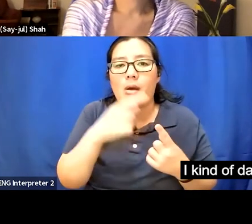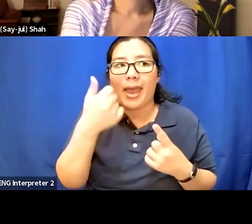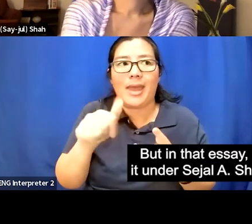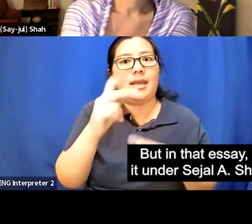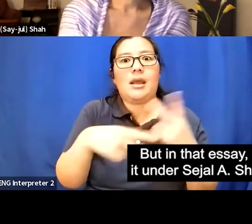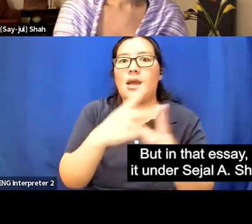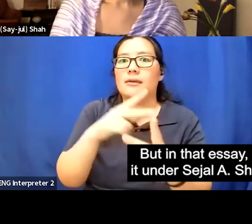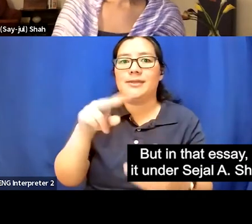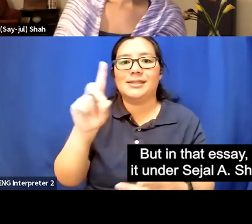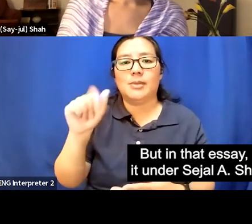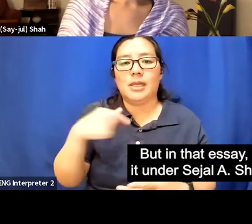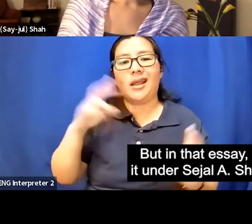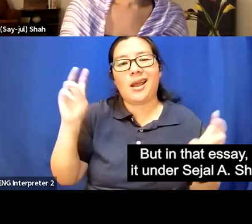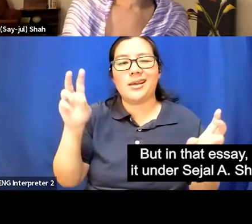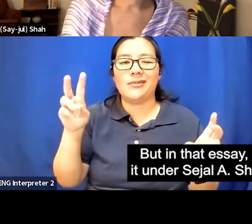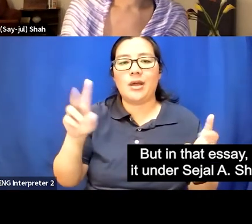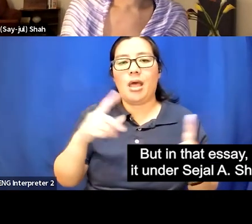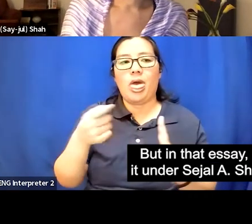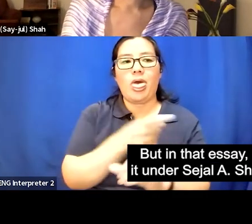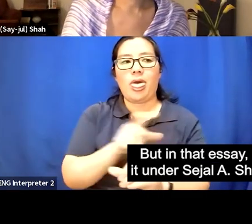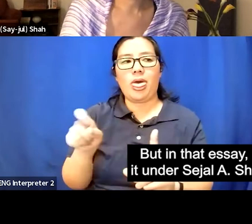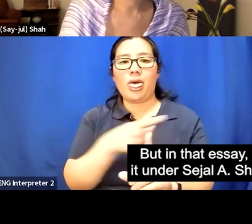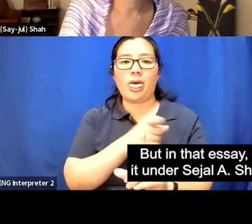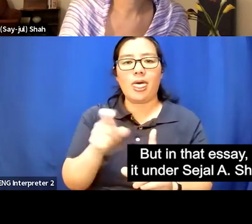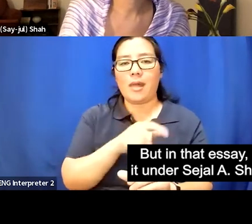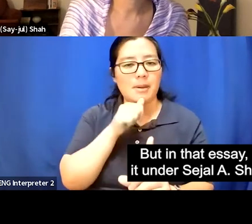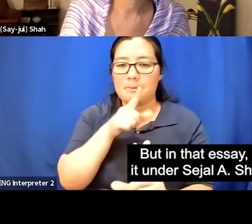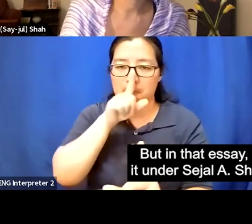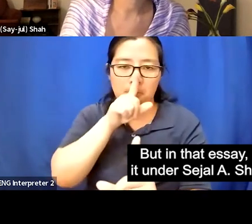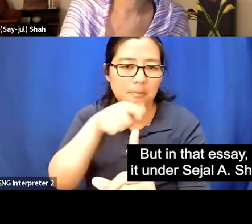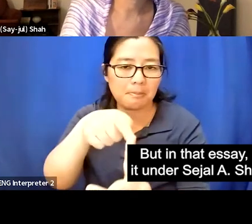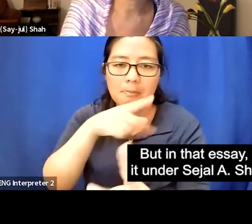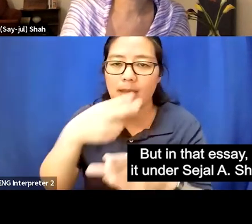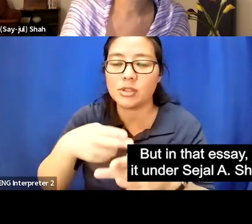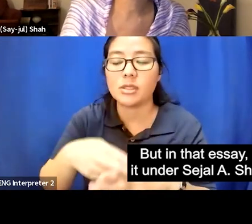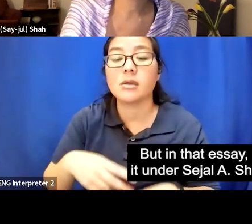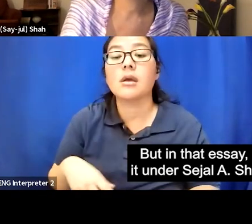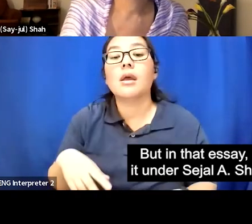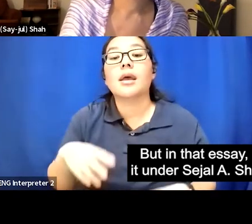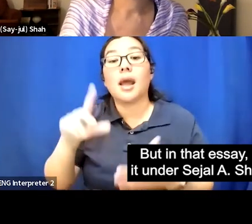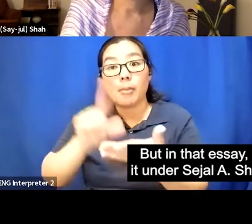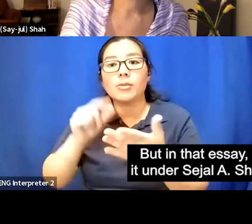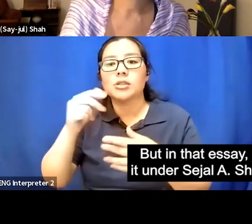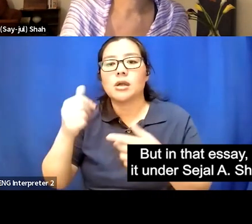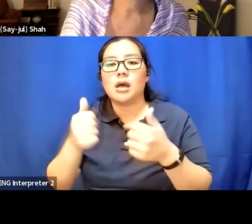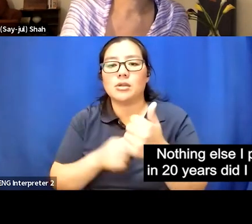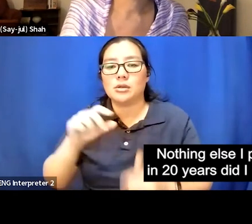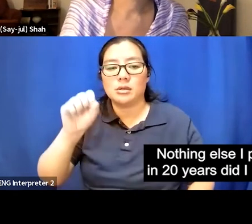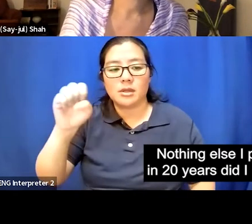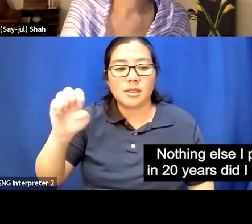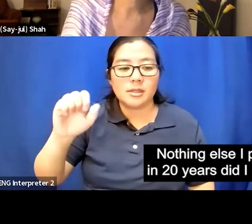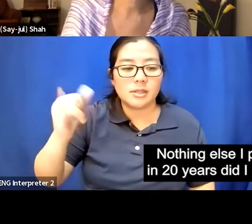it. But in that essay, and in fact, I published it under Sejal A. Shah and not Sejal